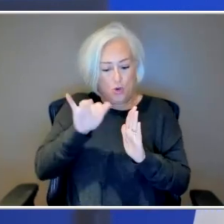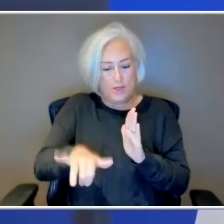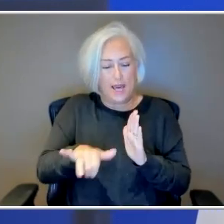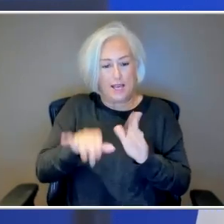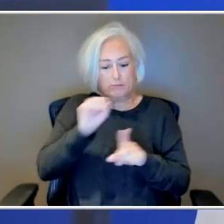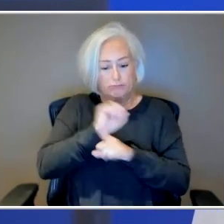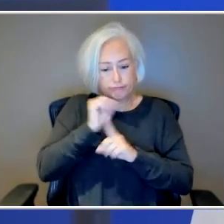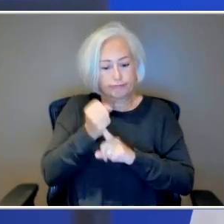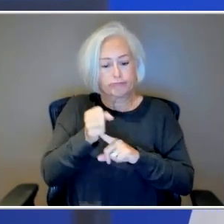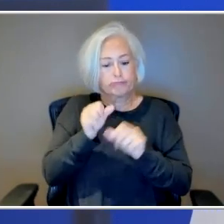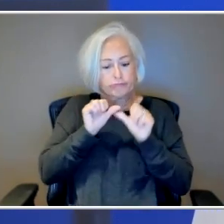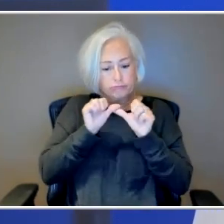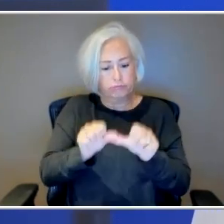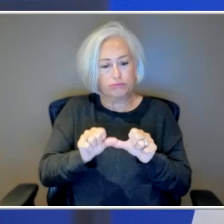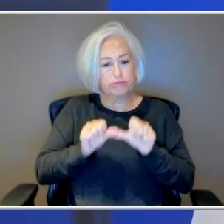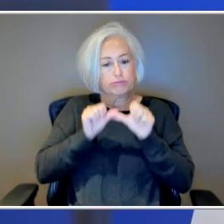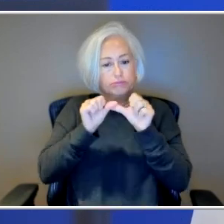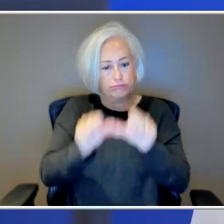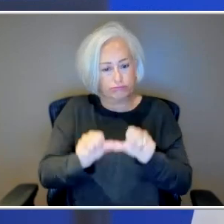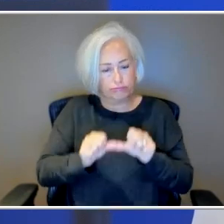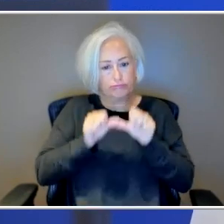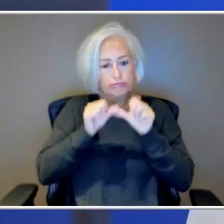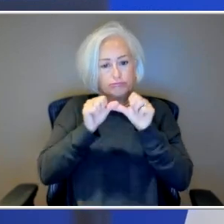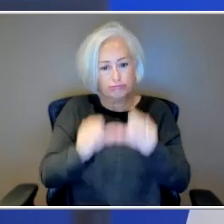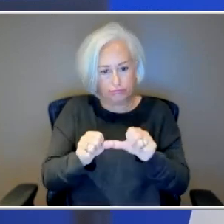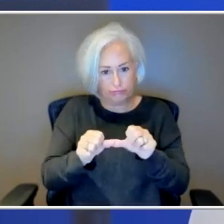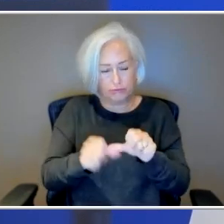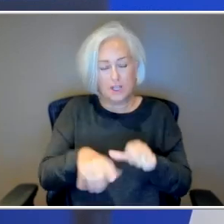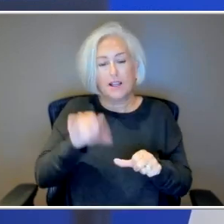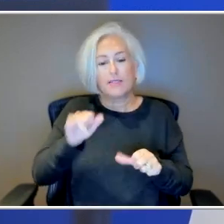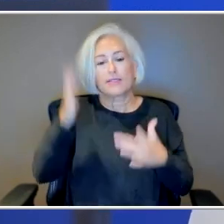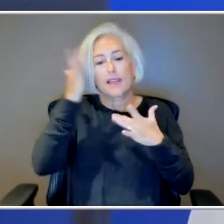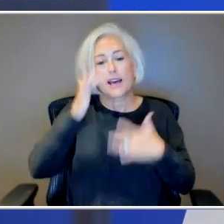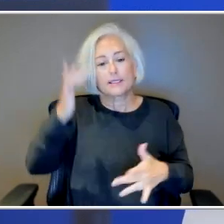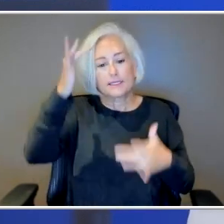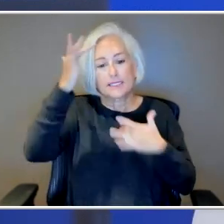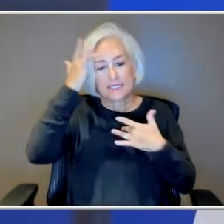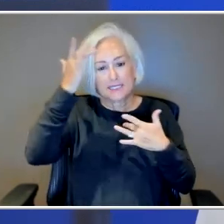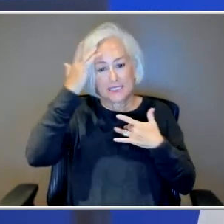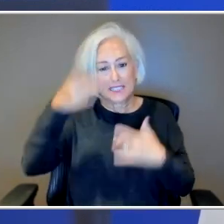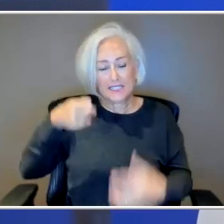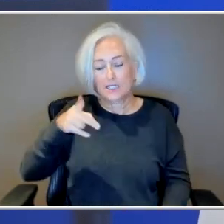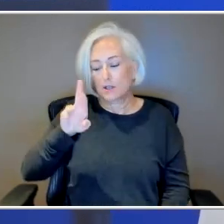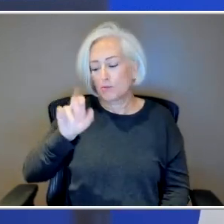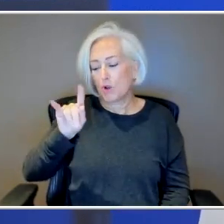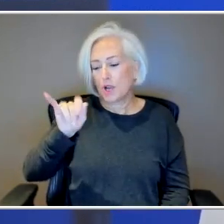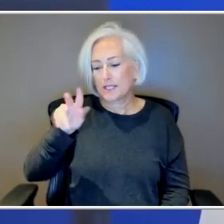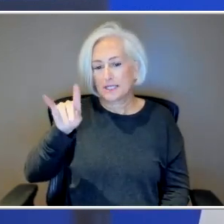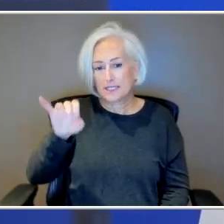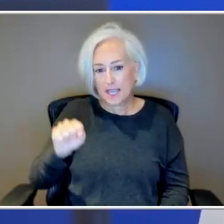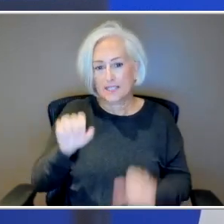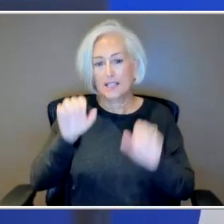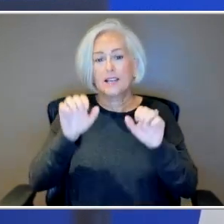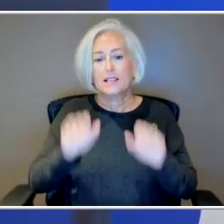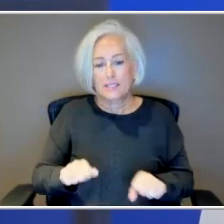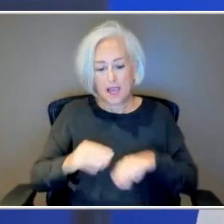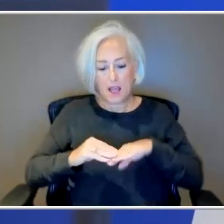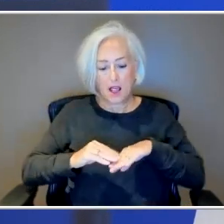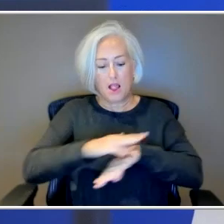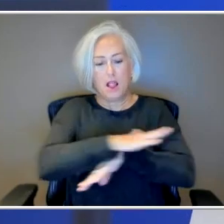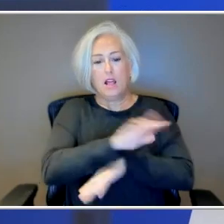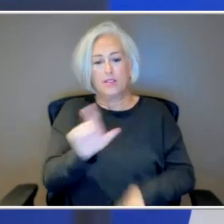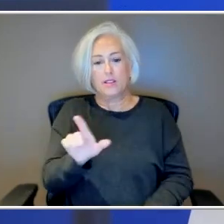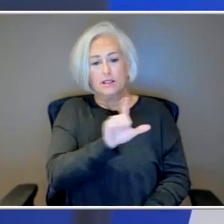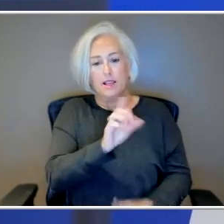ulcerative proctitis, when we talk about the disease extension, ulcerative proctitis can extend into left-sided ulcerative colitis or